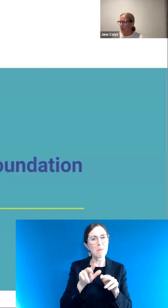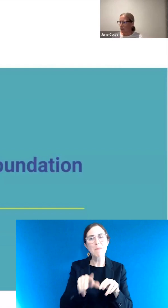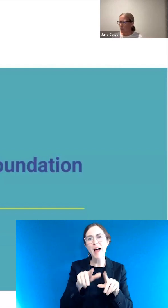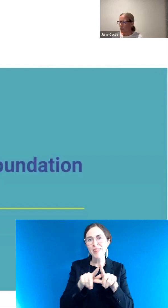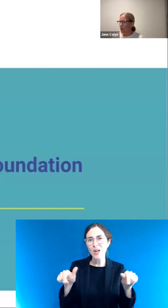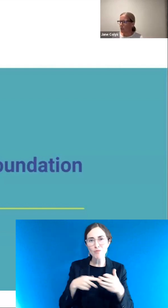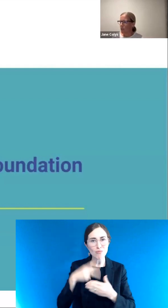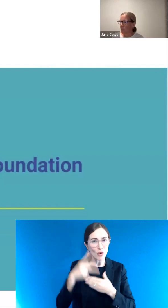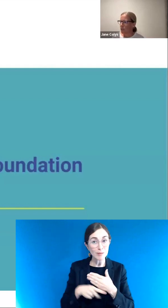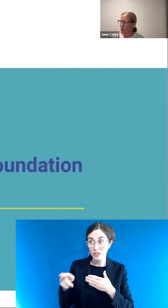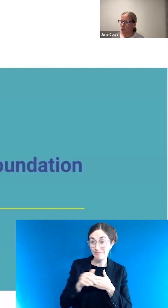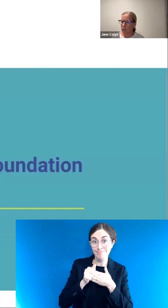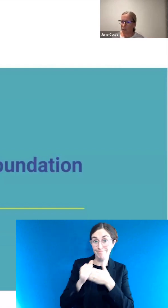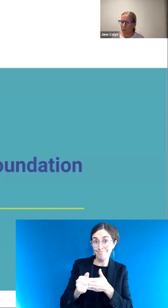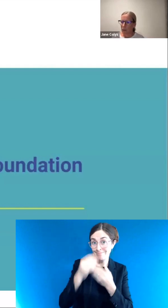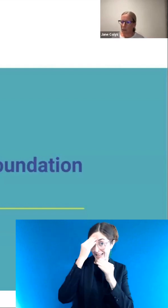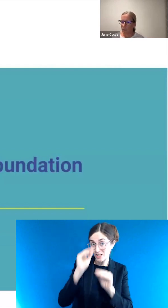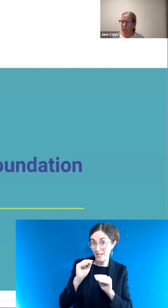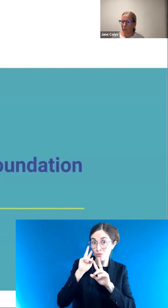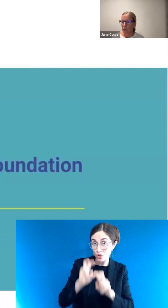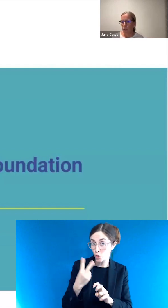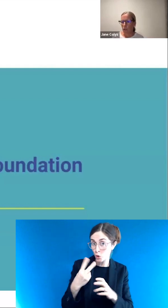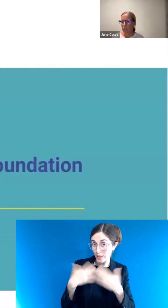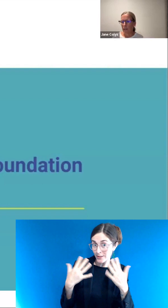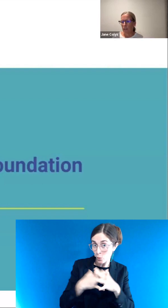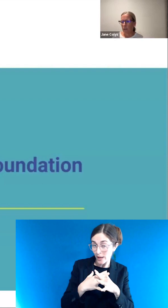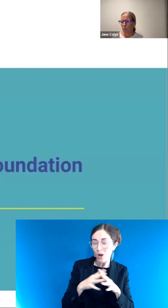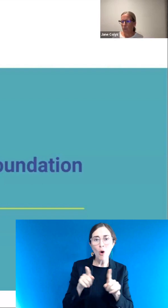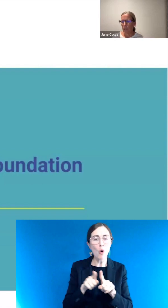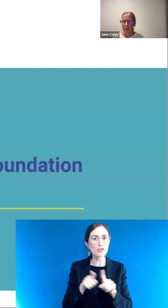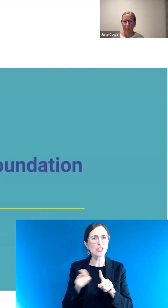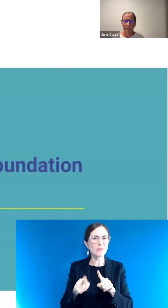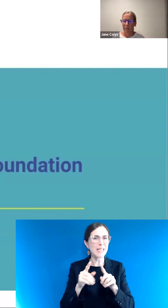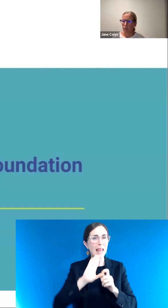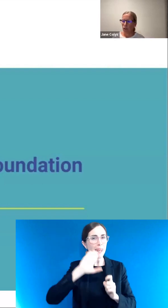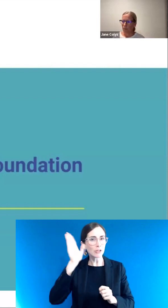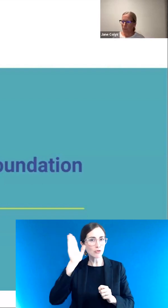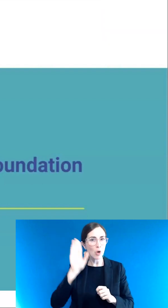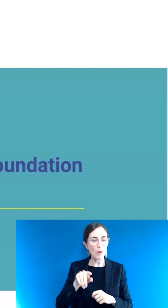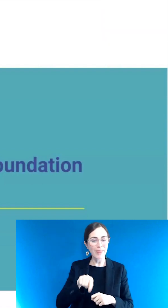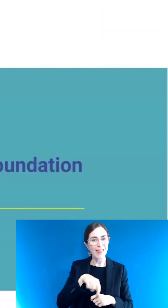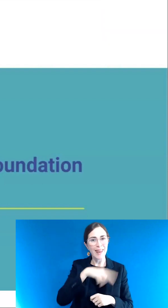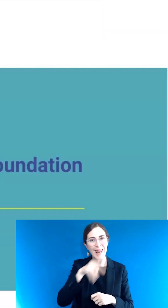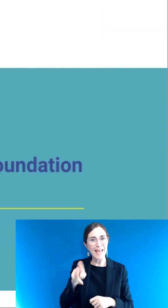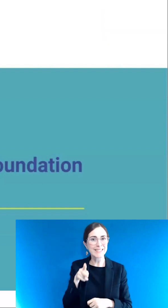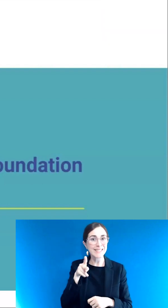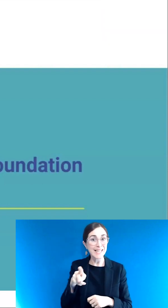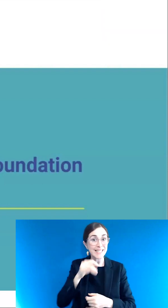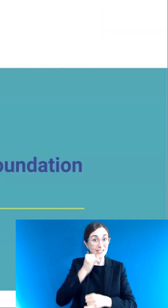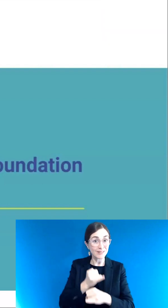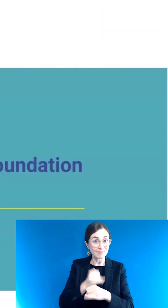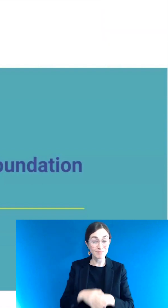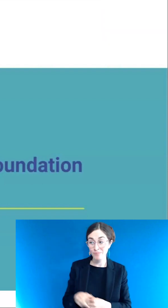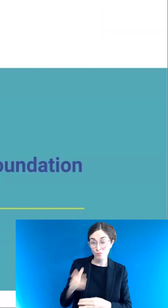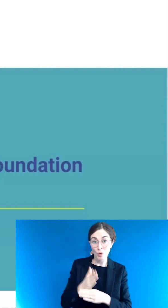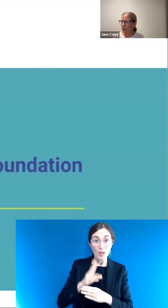lead education research for 2 days a week, as well as being a conjoint lecturer with Next Sense Institute. She has worked in the field